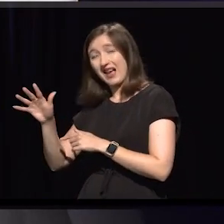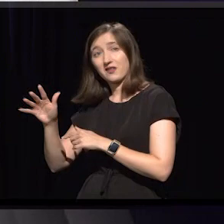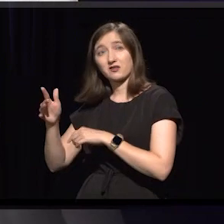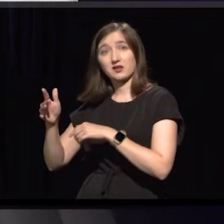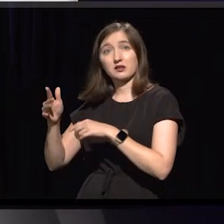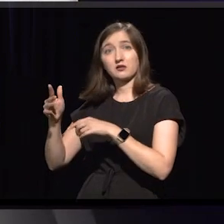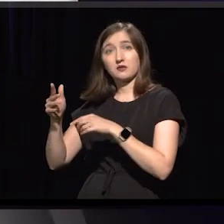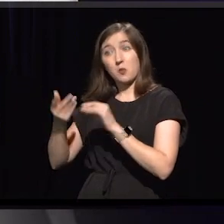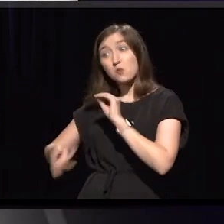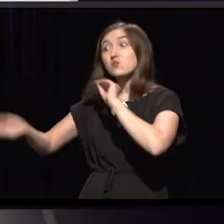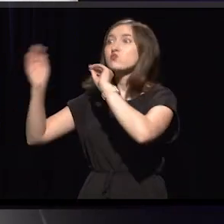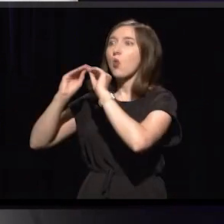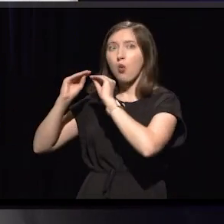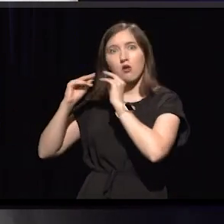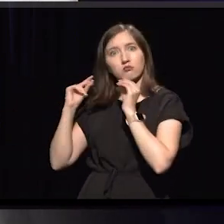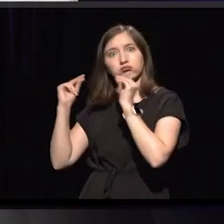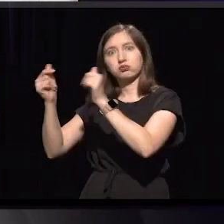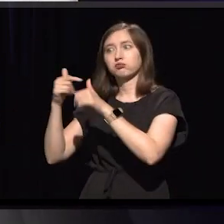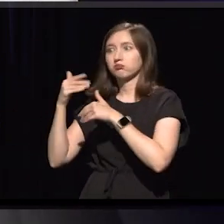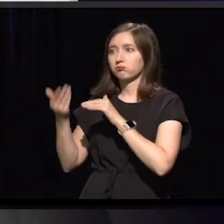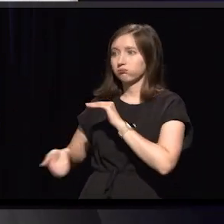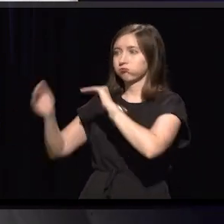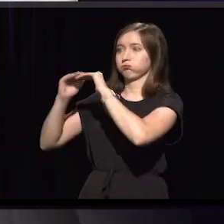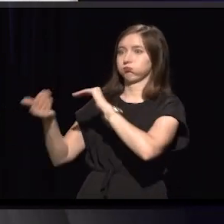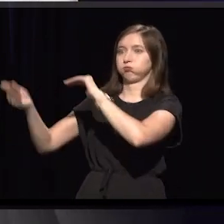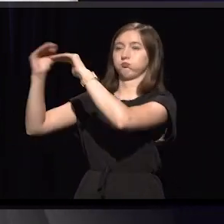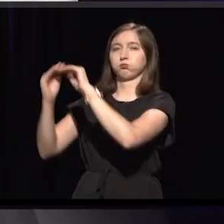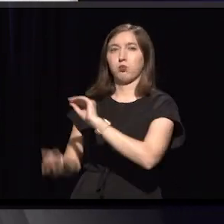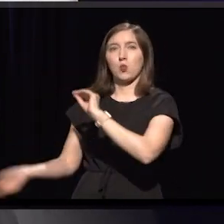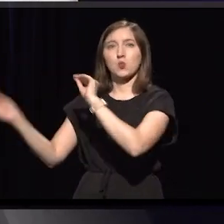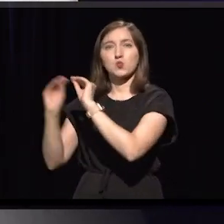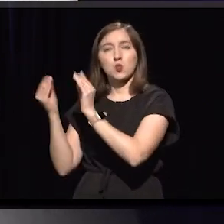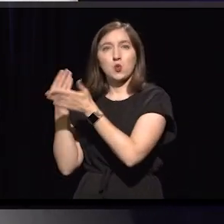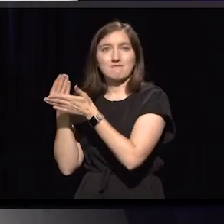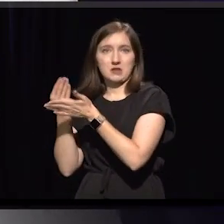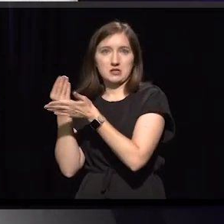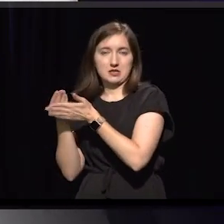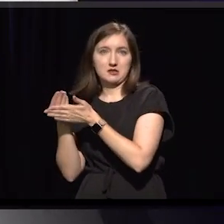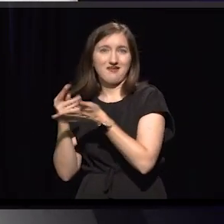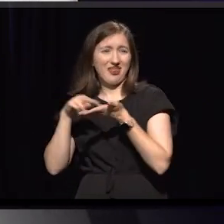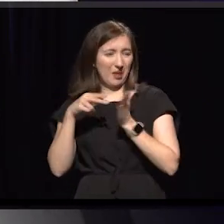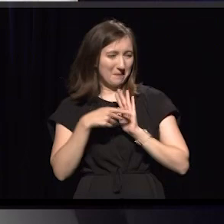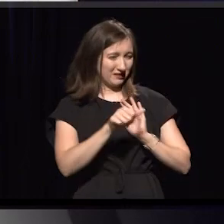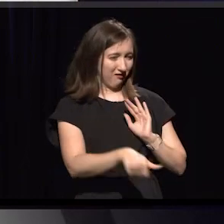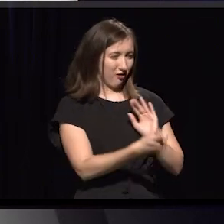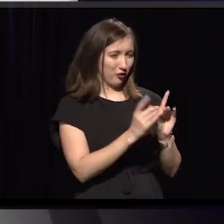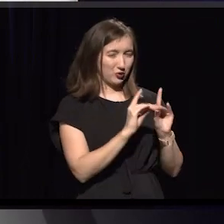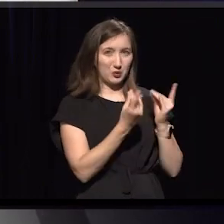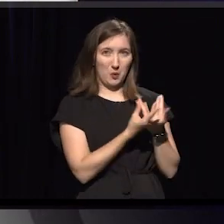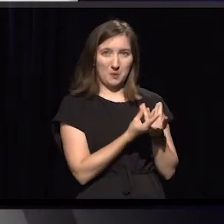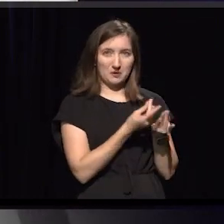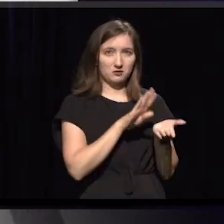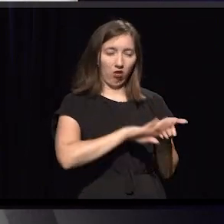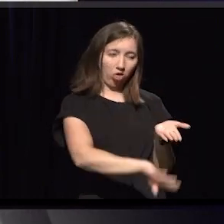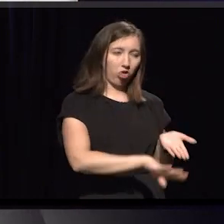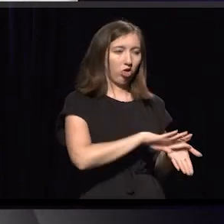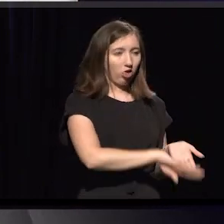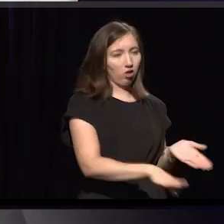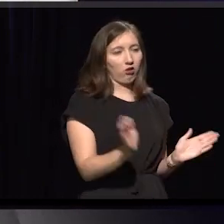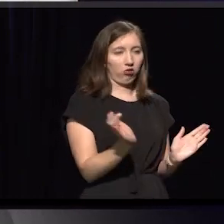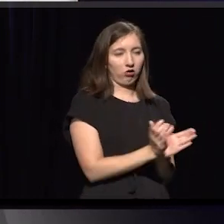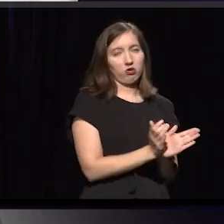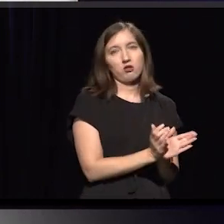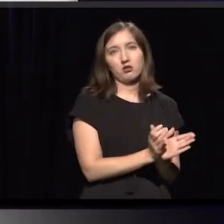you do that, you crowd out other departments and you force them to disinvest in their communities. When people are